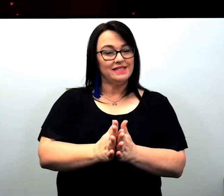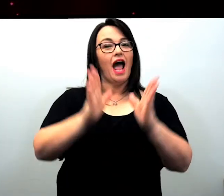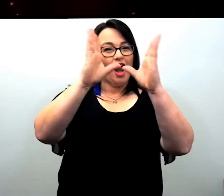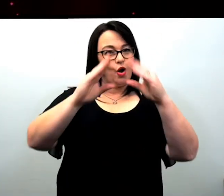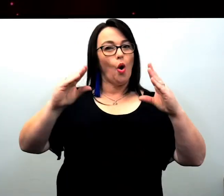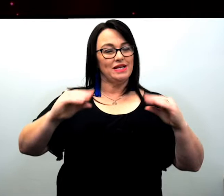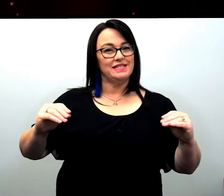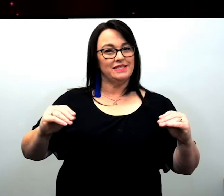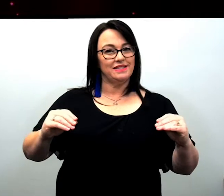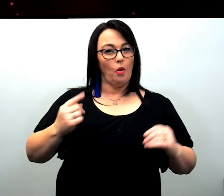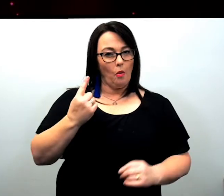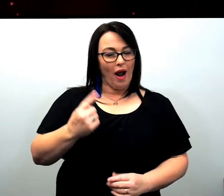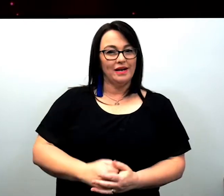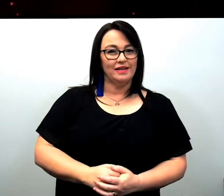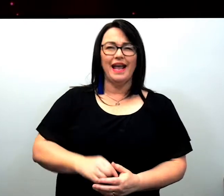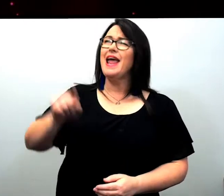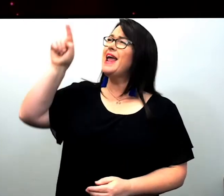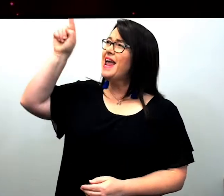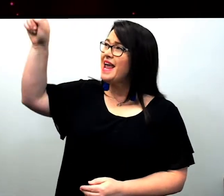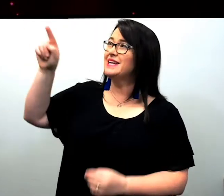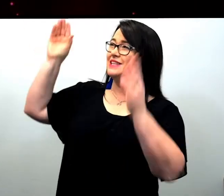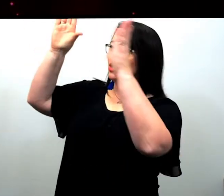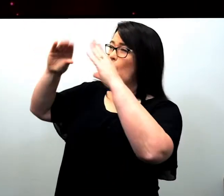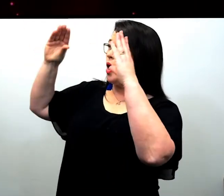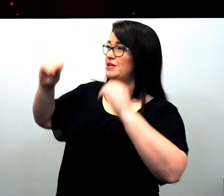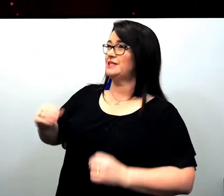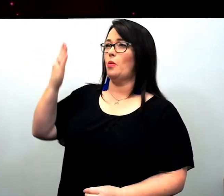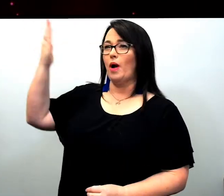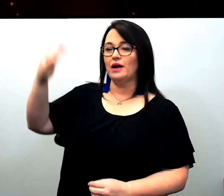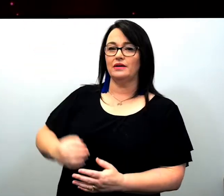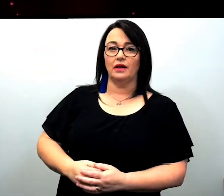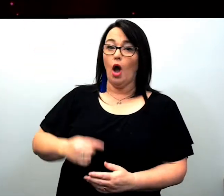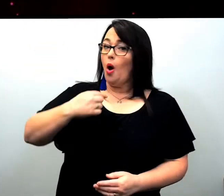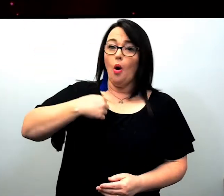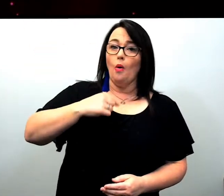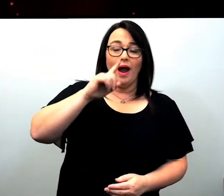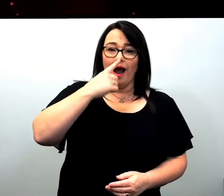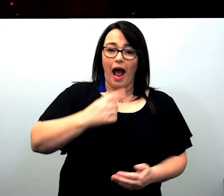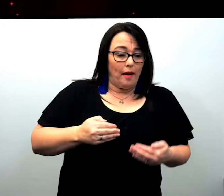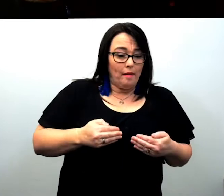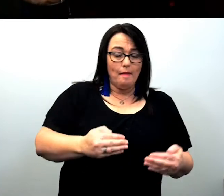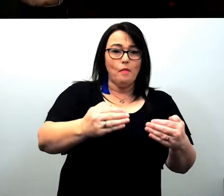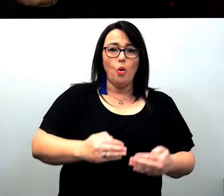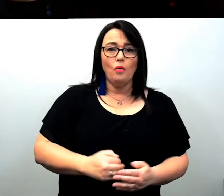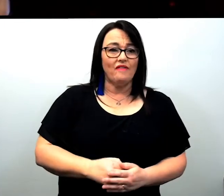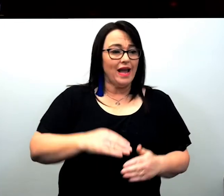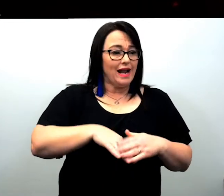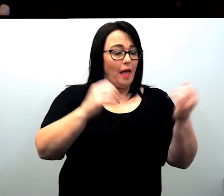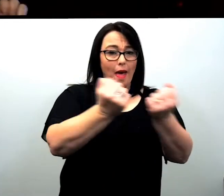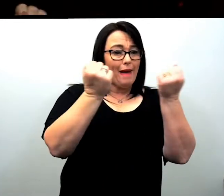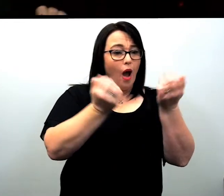Jesus is the anointed one, you'll never operate in the power and the presence of the Holy Spirit, because we'll just be operating